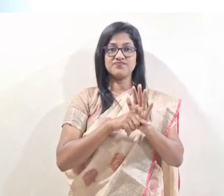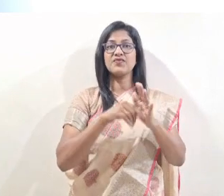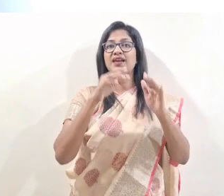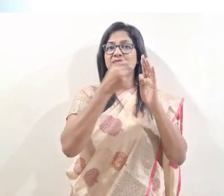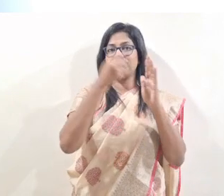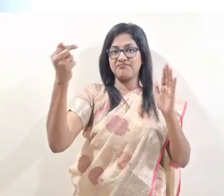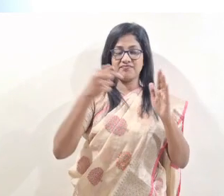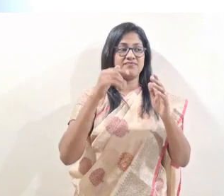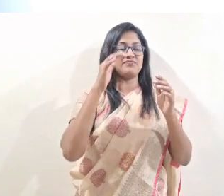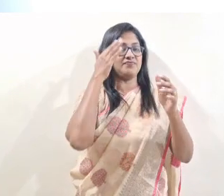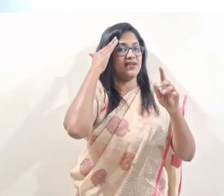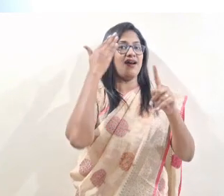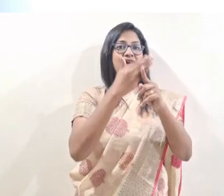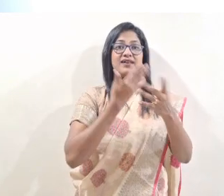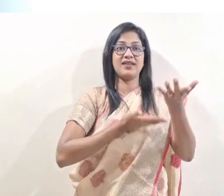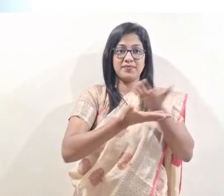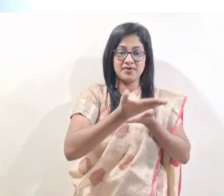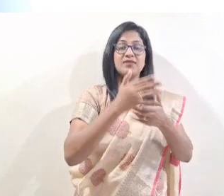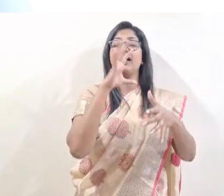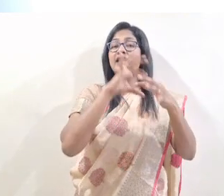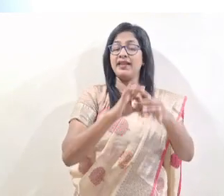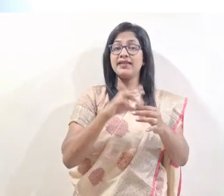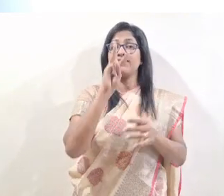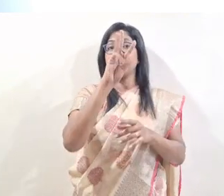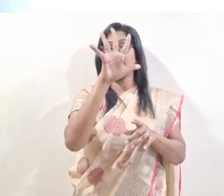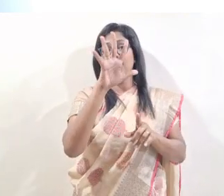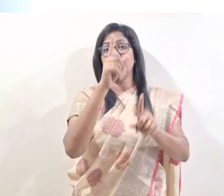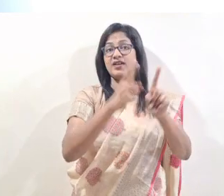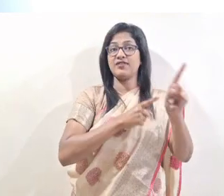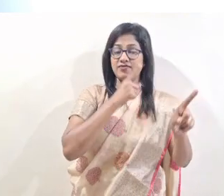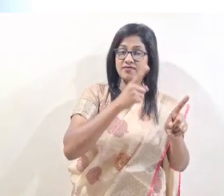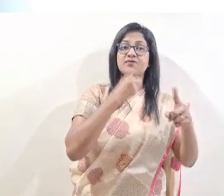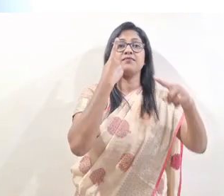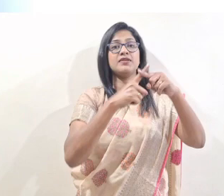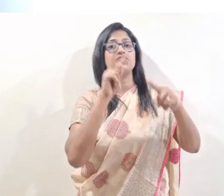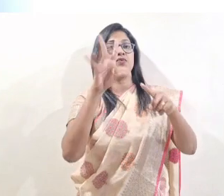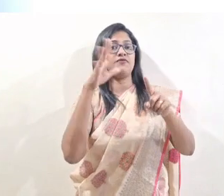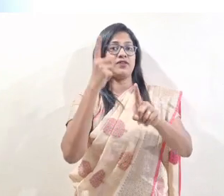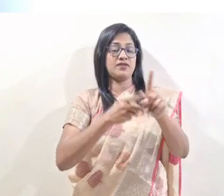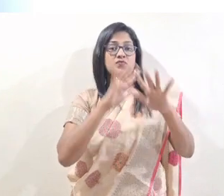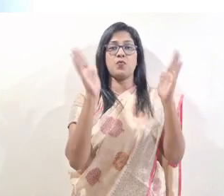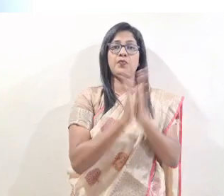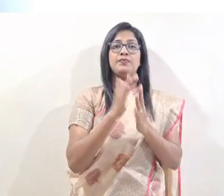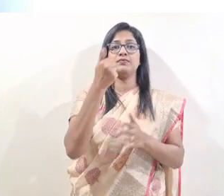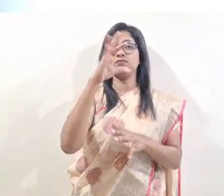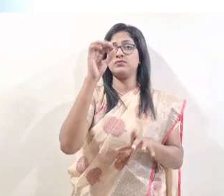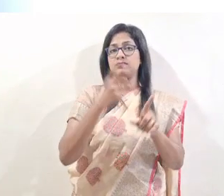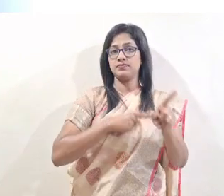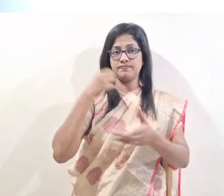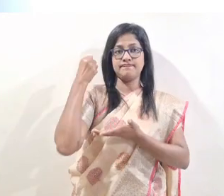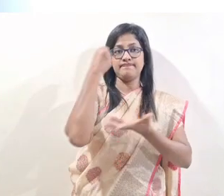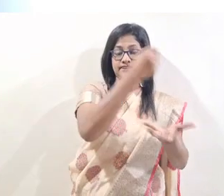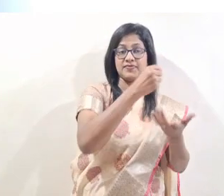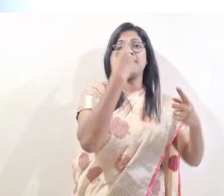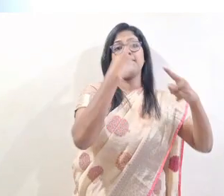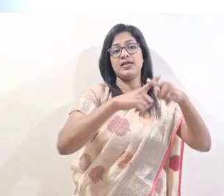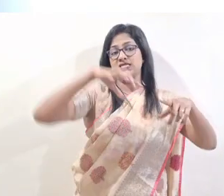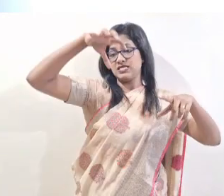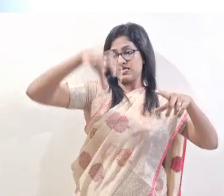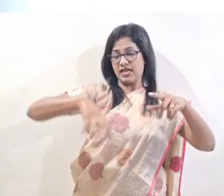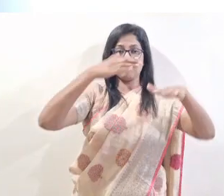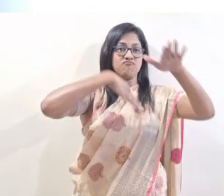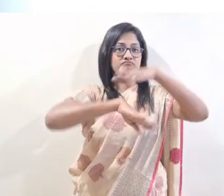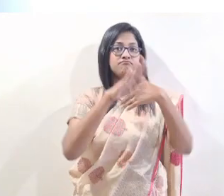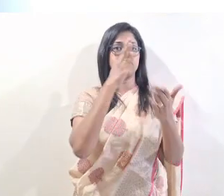agreement, which is for 35 years plus 25 years, total 60 years. And the state bifurcation has